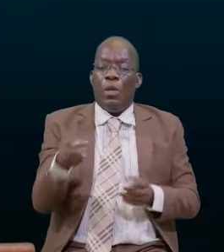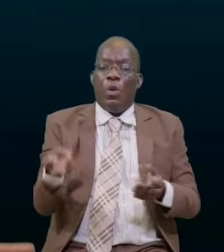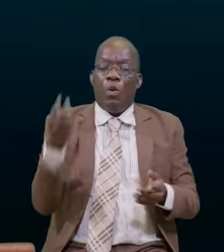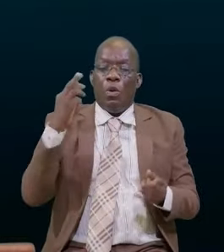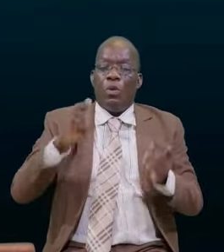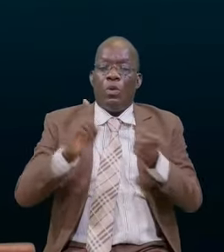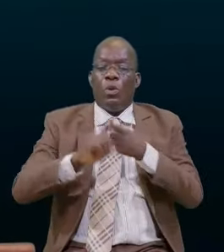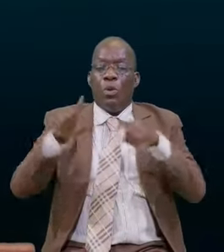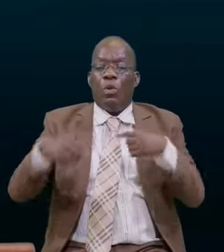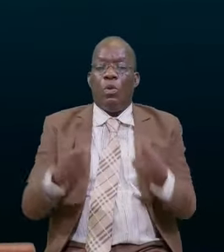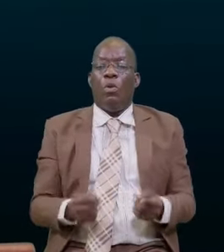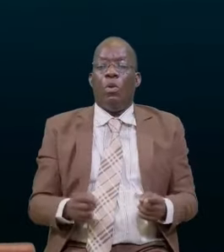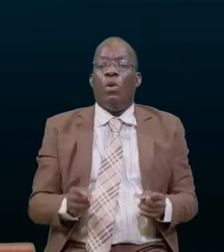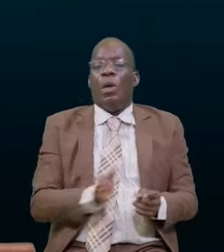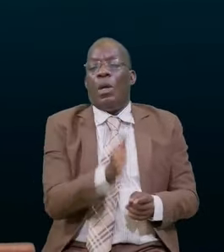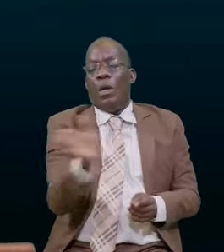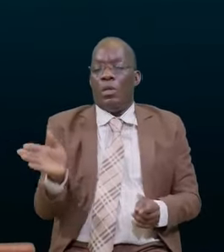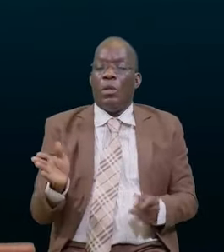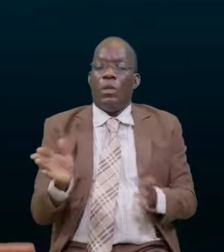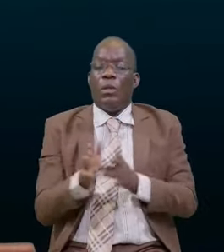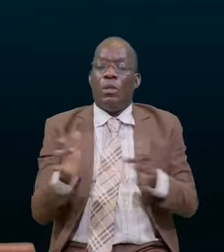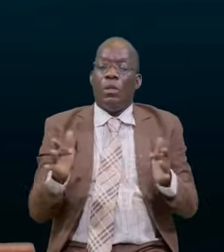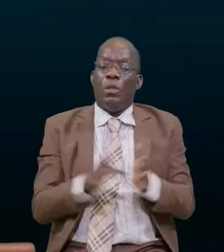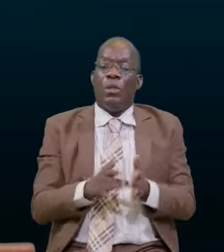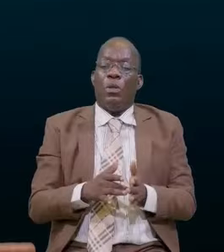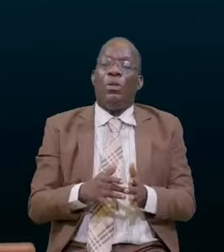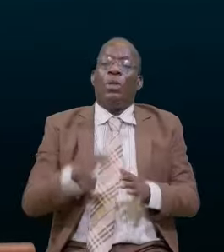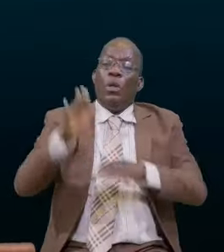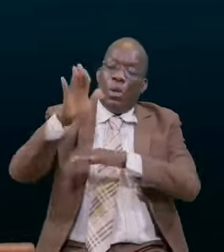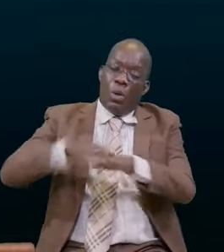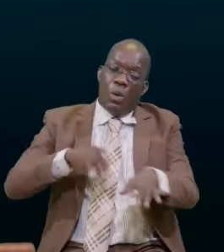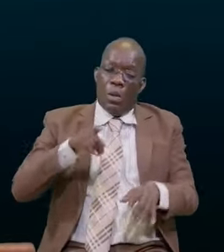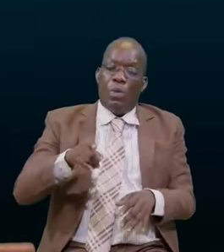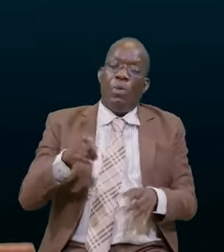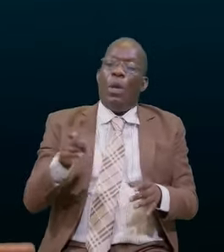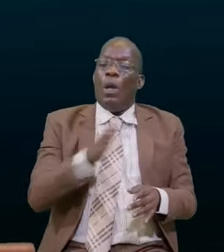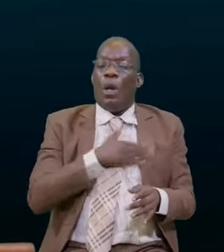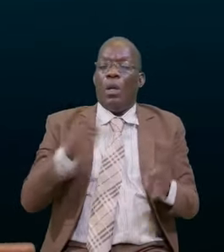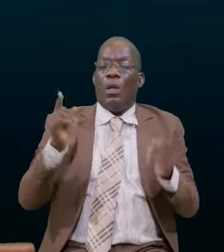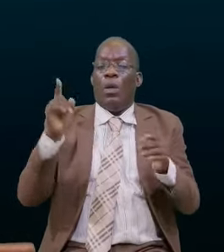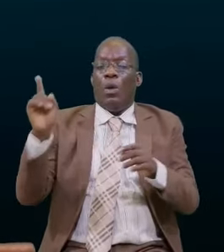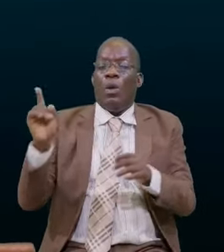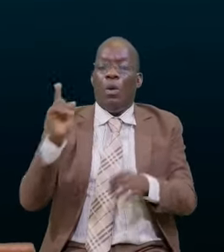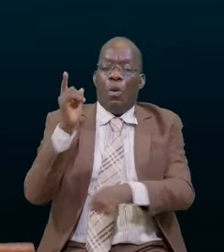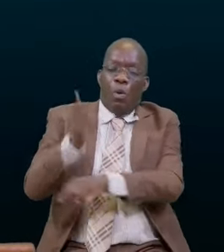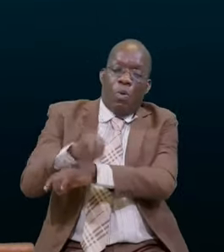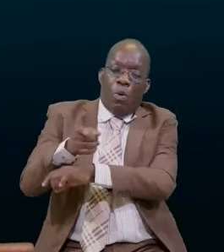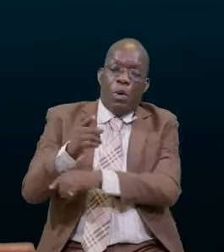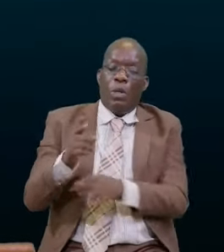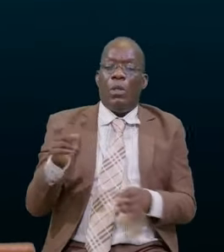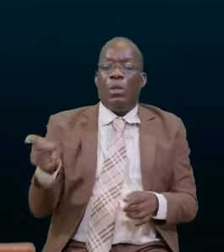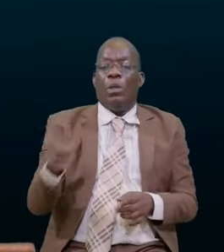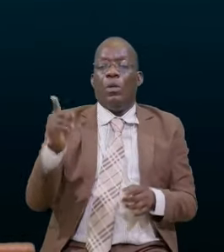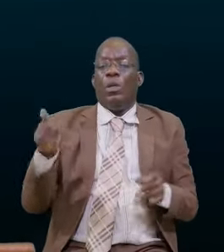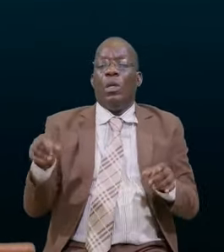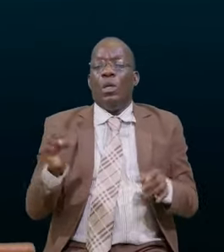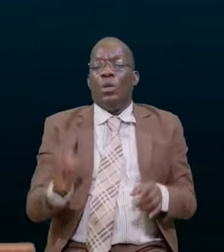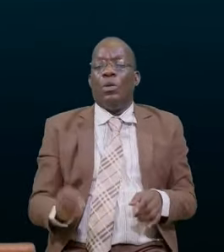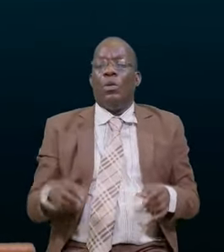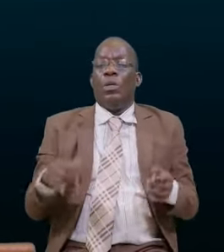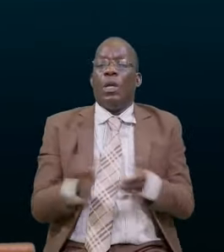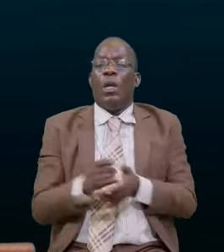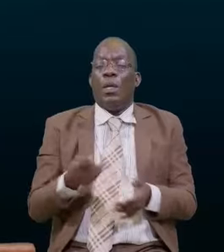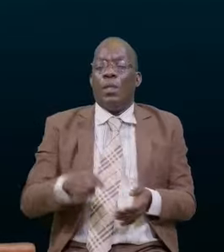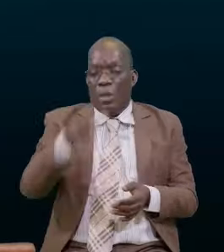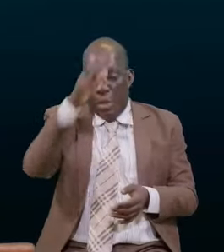told him cautioned him and prayed for him so that the devil will not swallow up Peter will not swallow up his experiences he will not